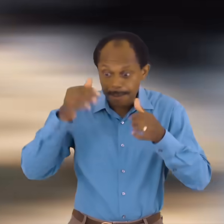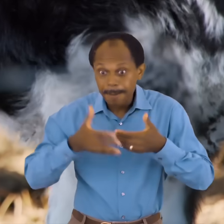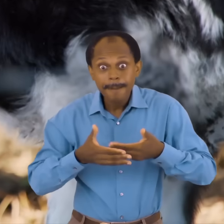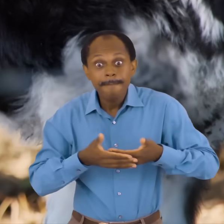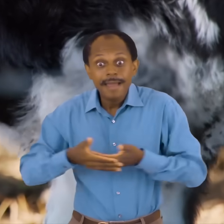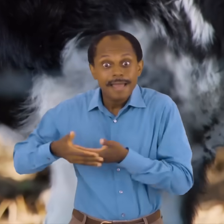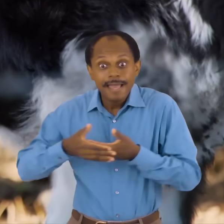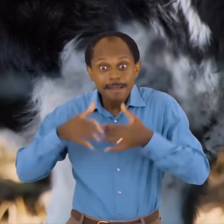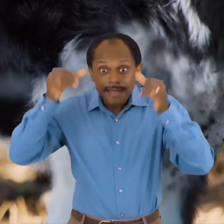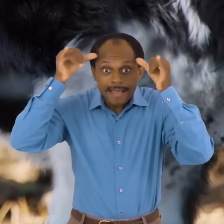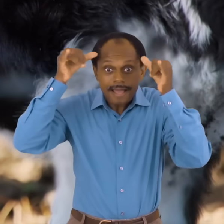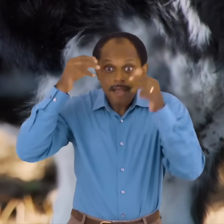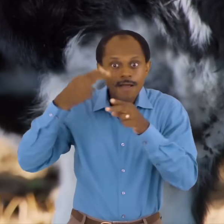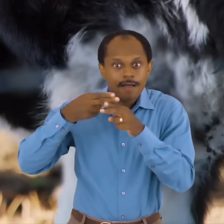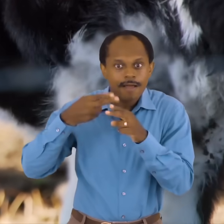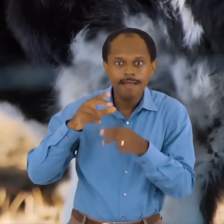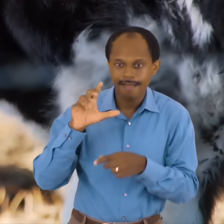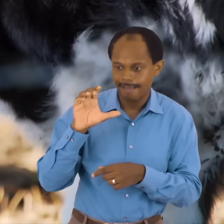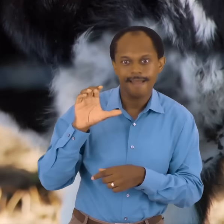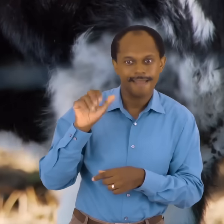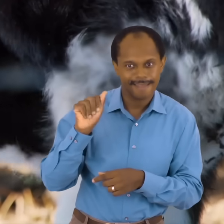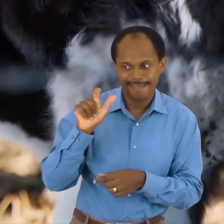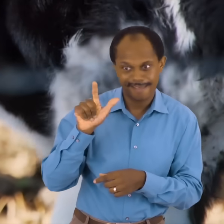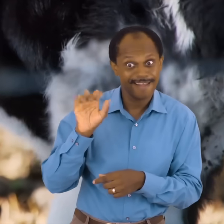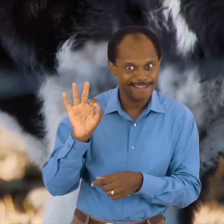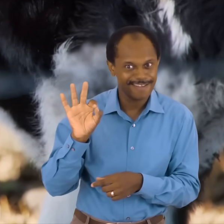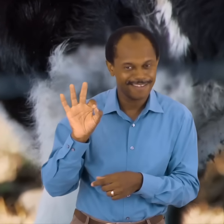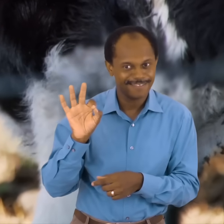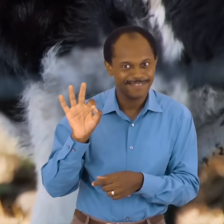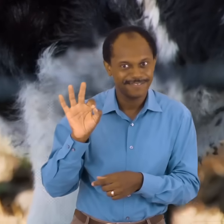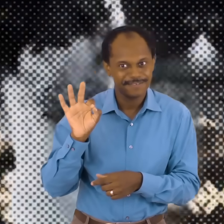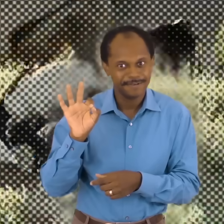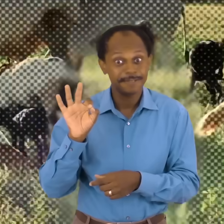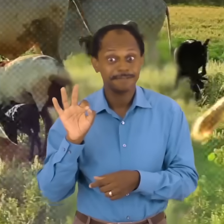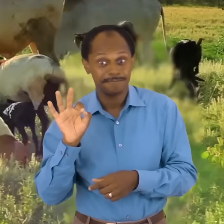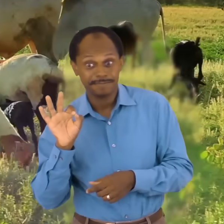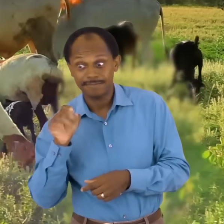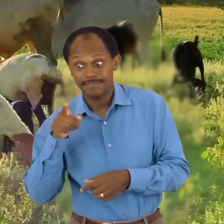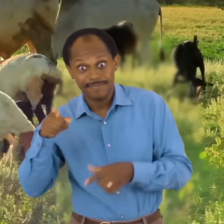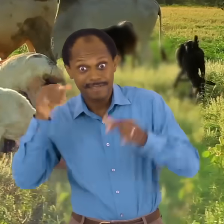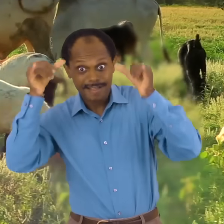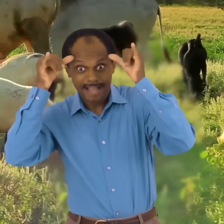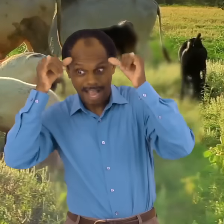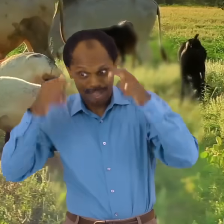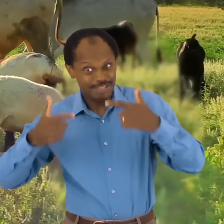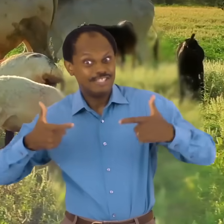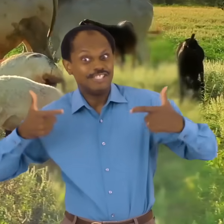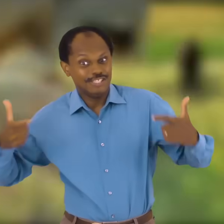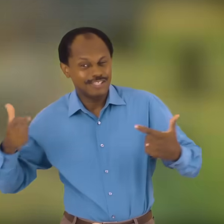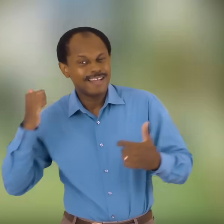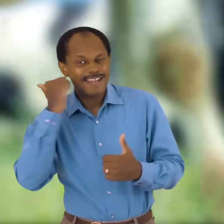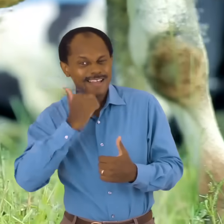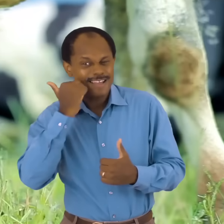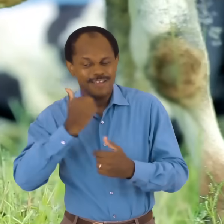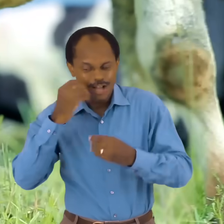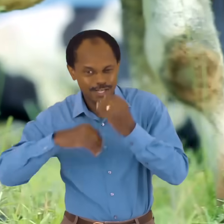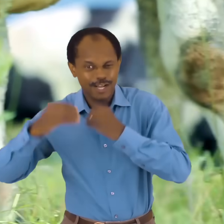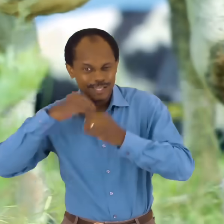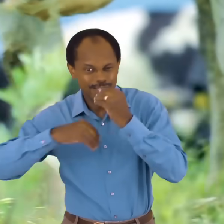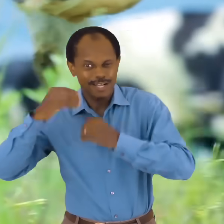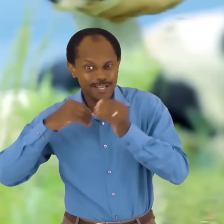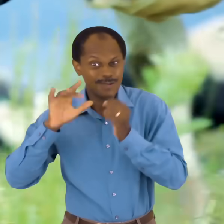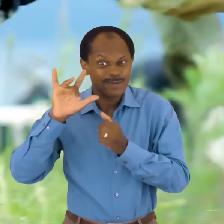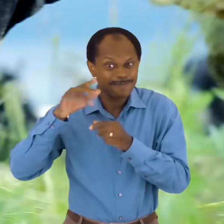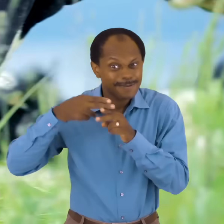a baby cow is called a calf cows are very large and eat about